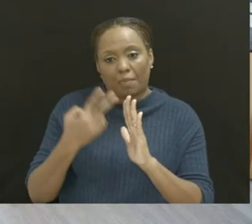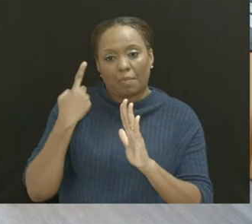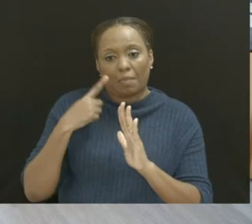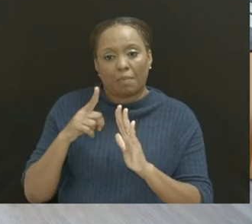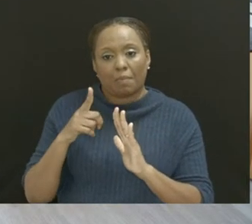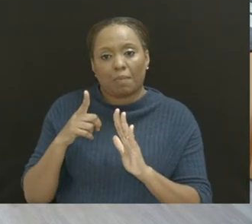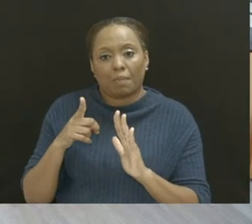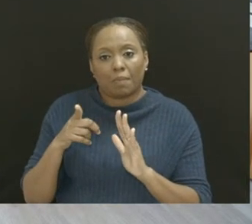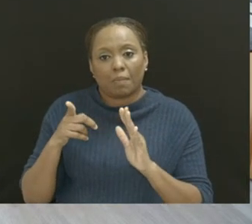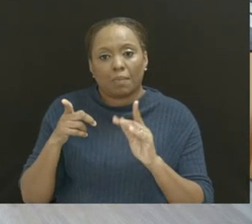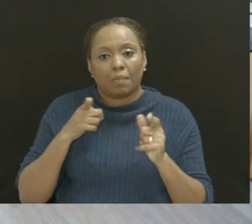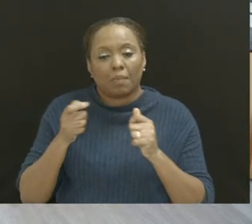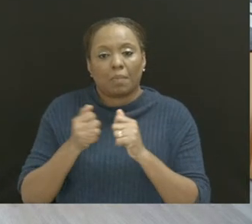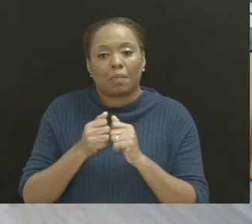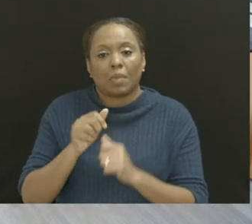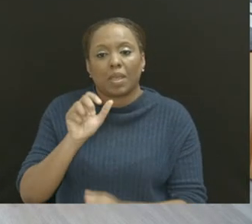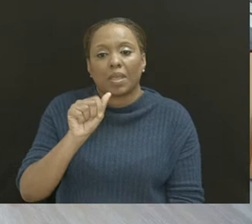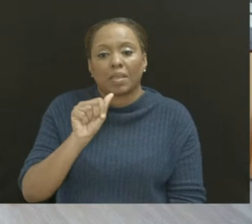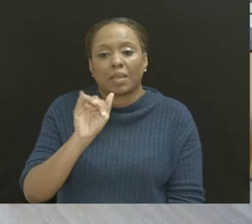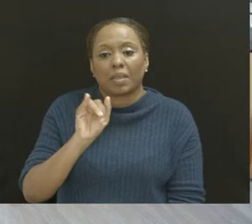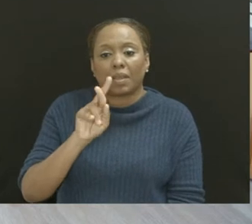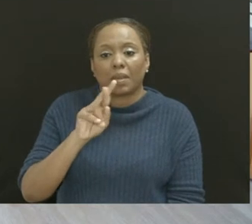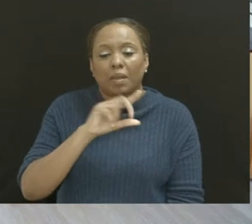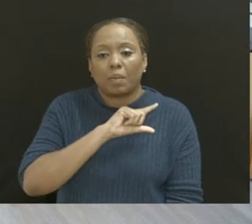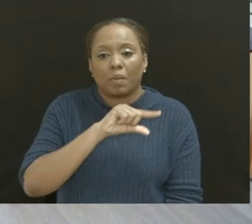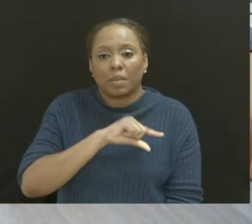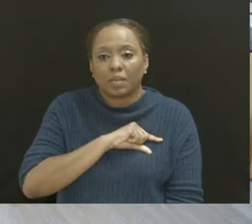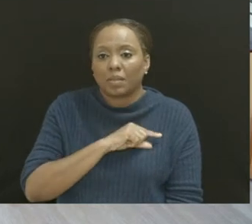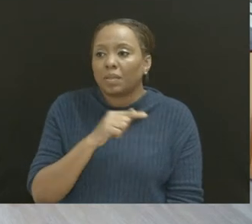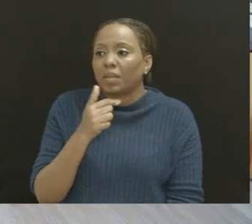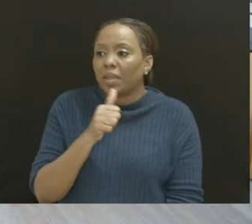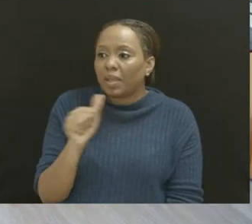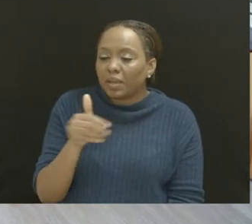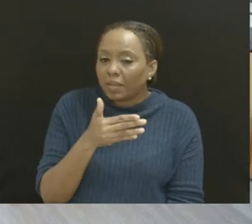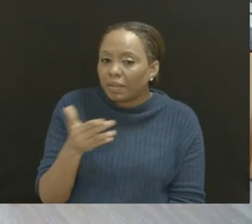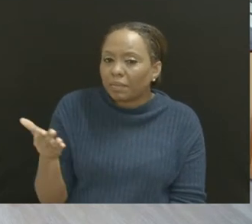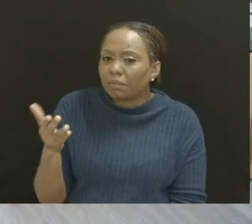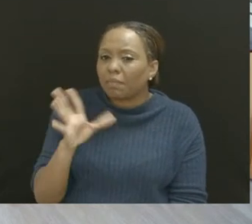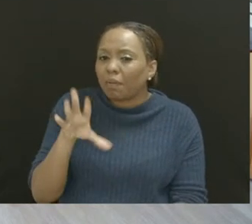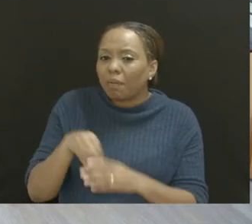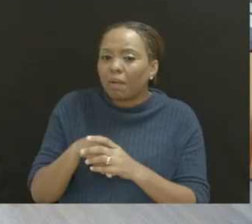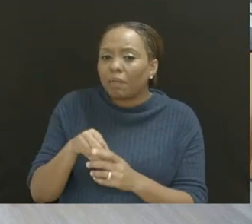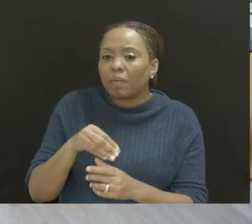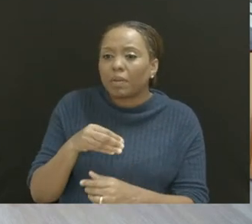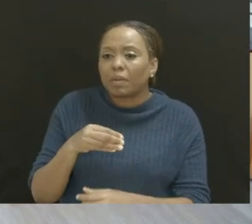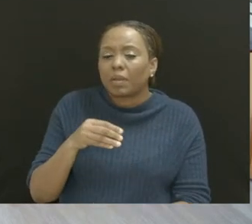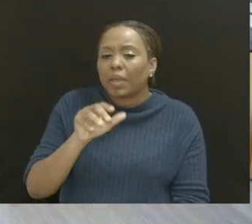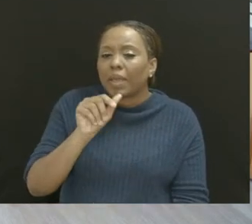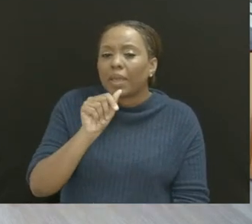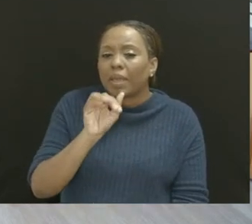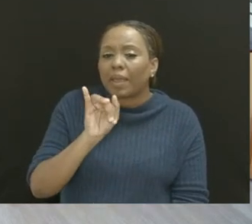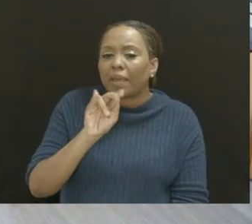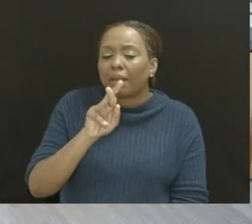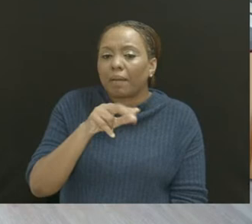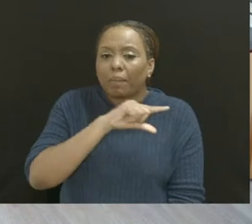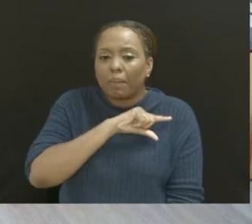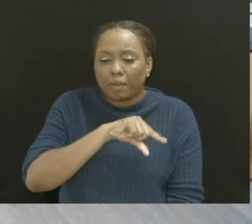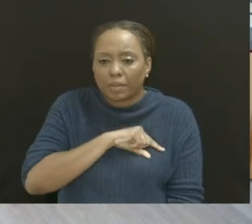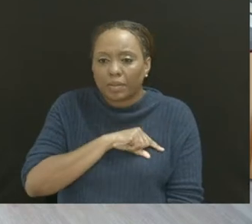ambient air quality and any complaints we receive with respect to that area. There are some challenges